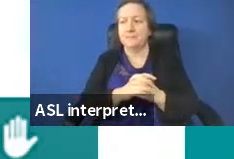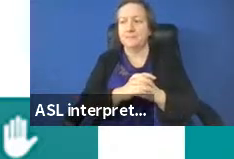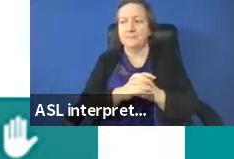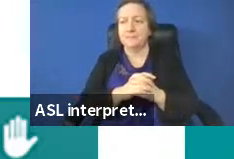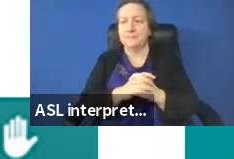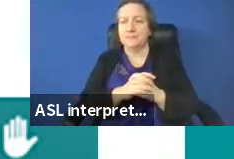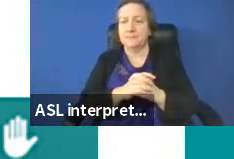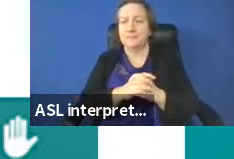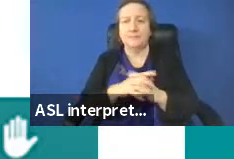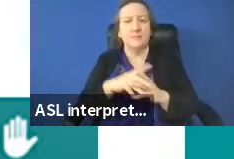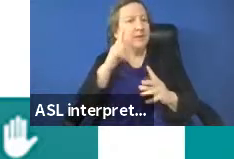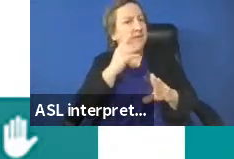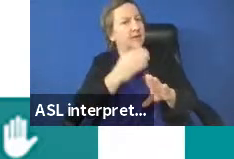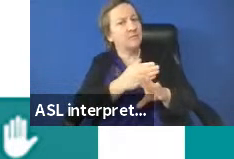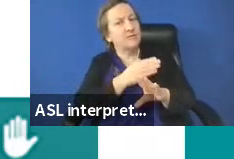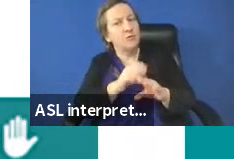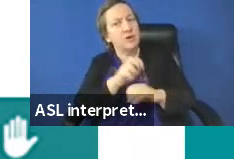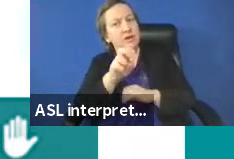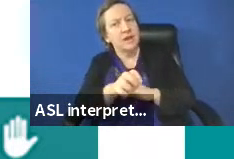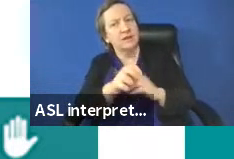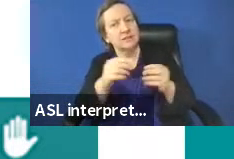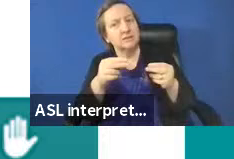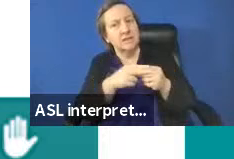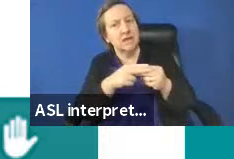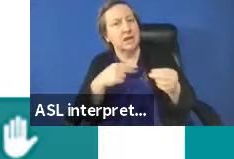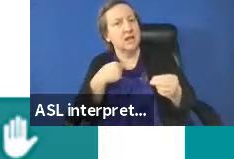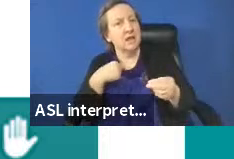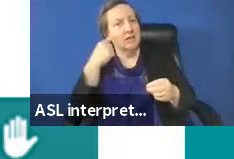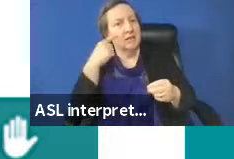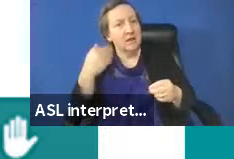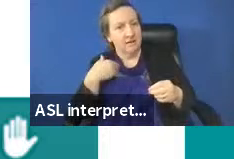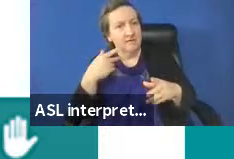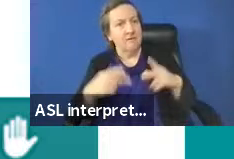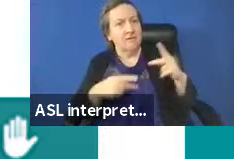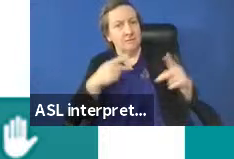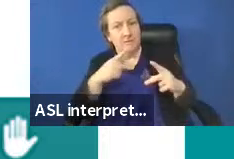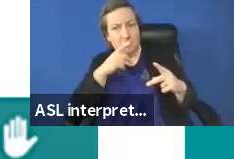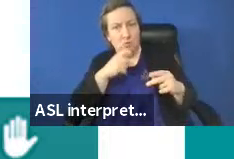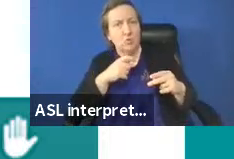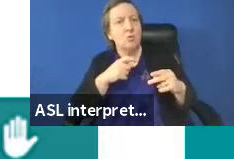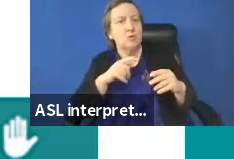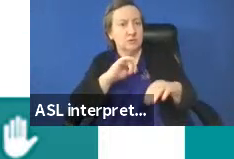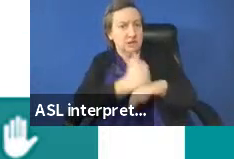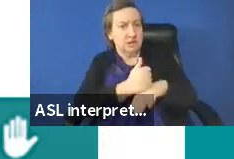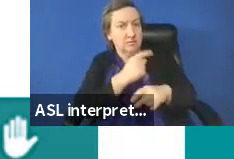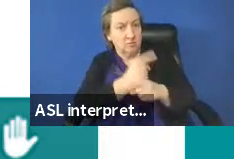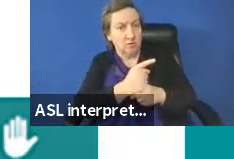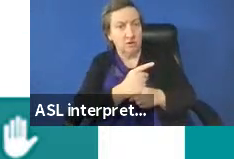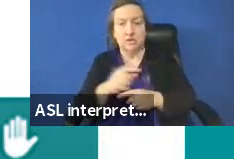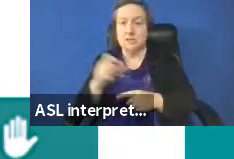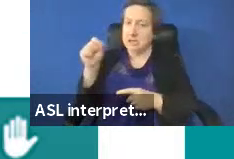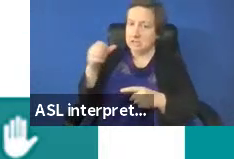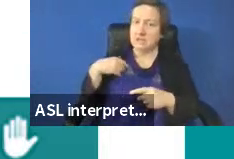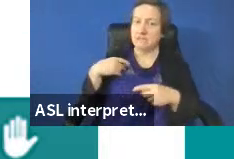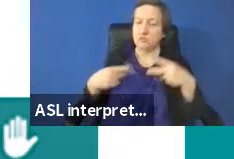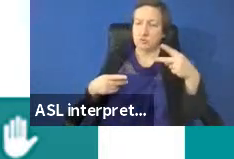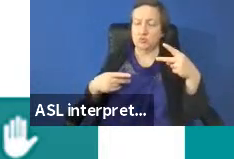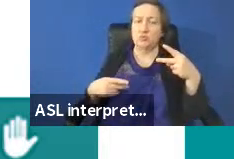And I think before moving on to the next slide, I believe we do have folks lined up. Is that correct, Brent? Yeah, we have